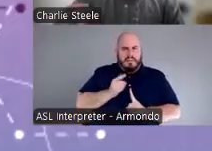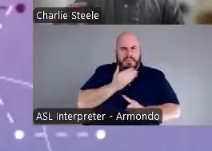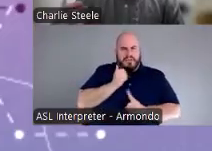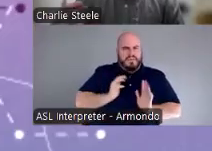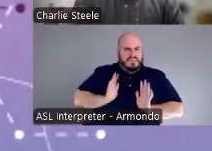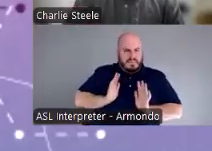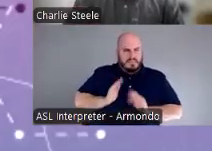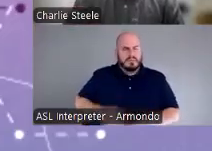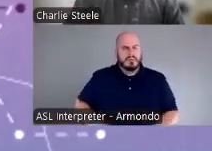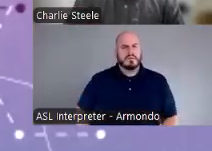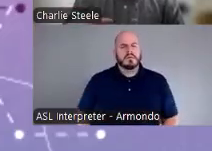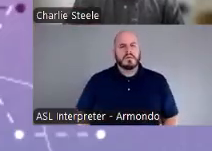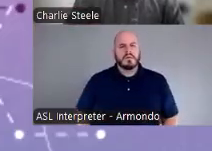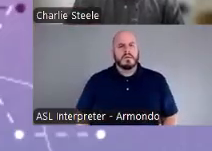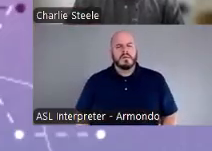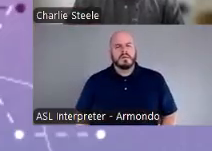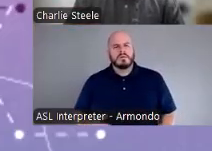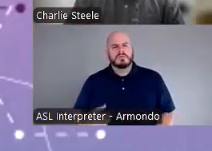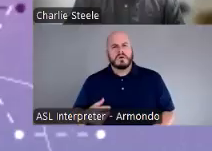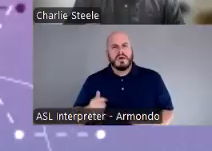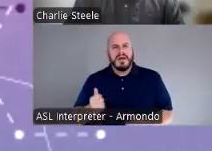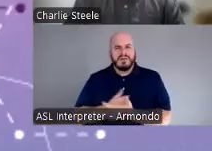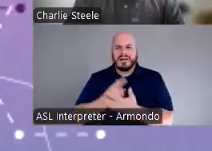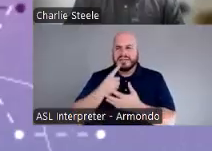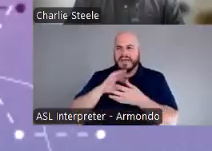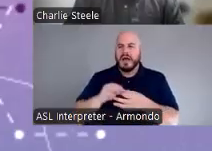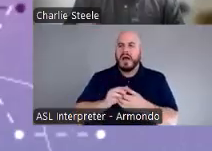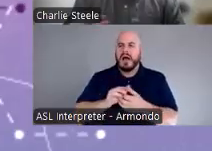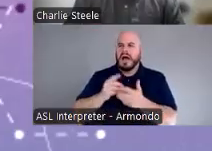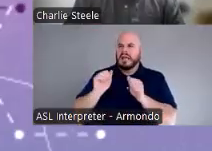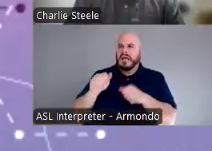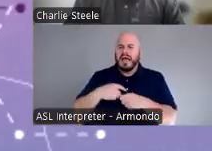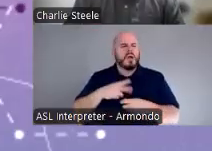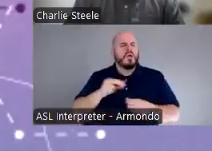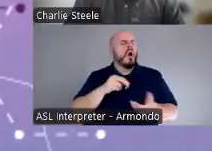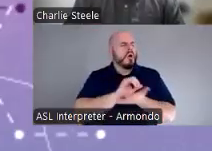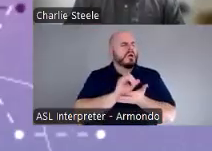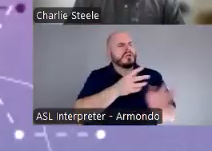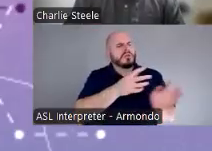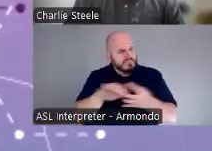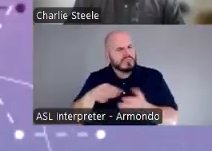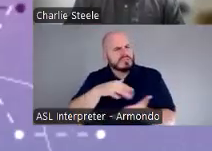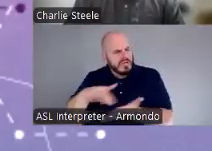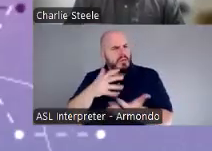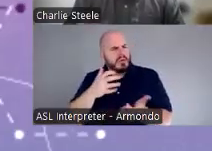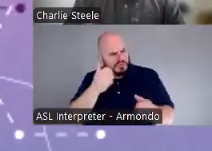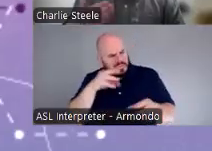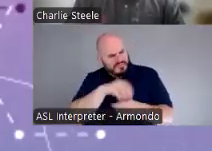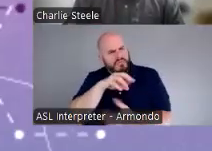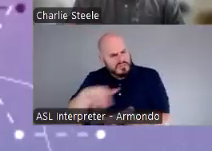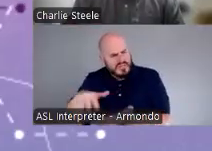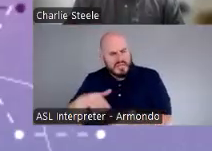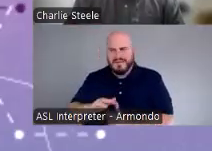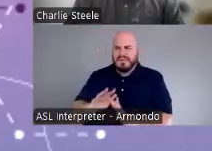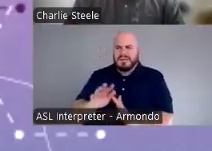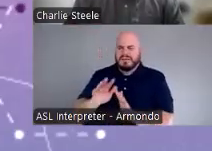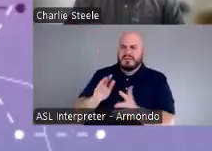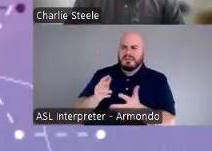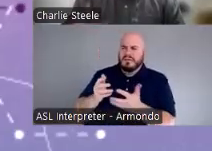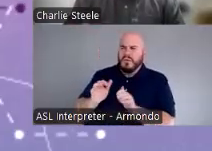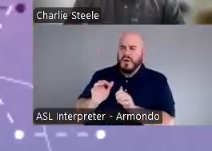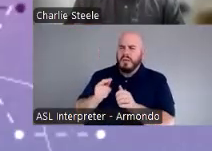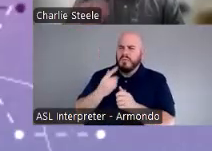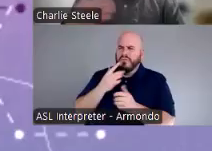they basically bulldozed over everything I said. I wasn't comfortable. They kind of ignored me and kind of just kept trying to push what they